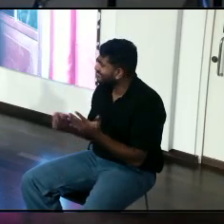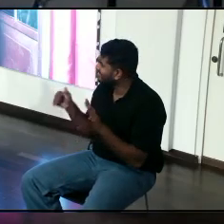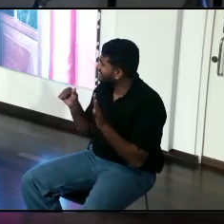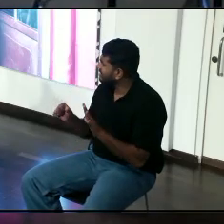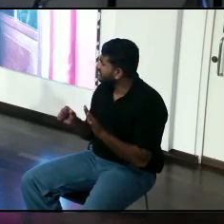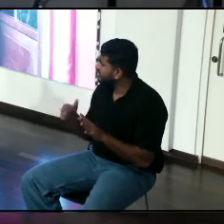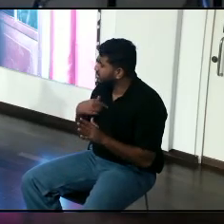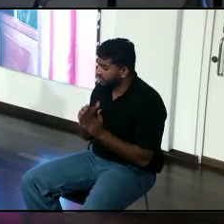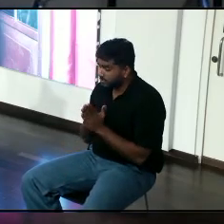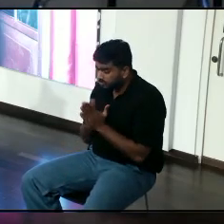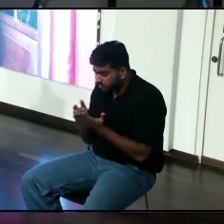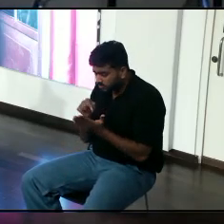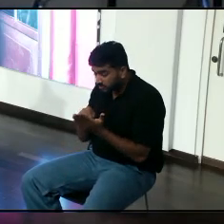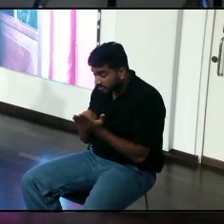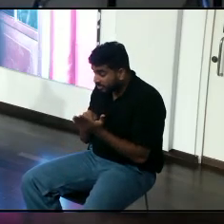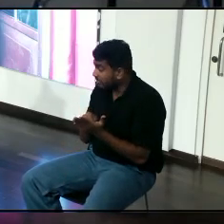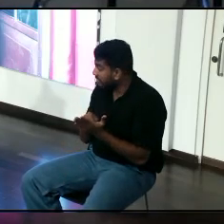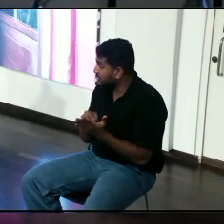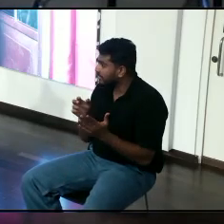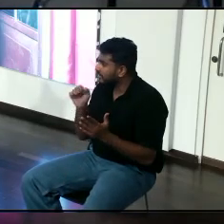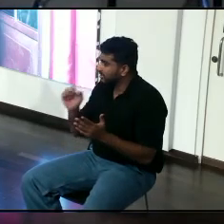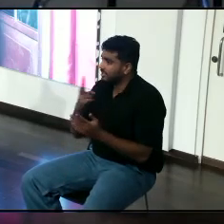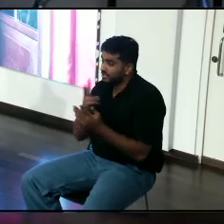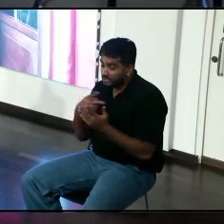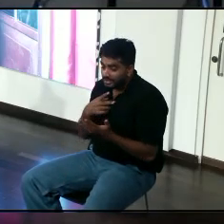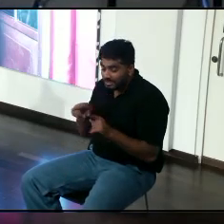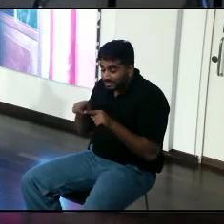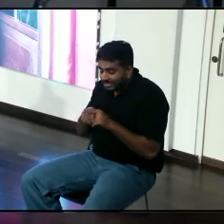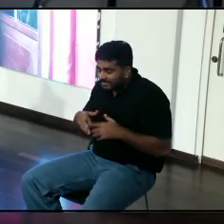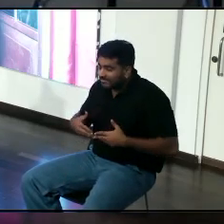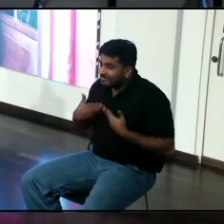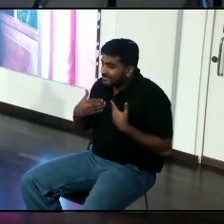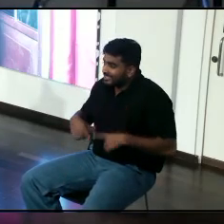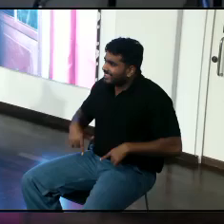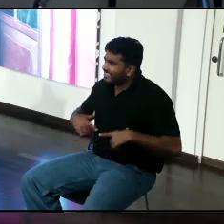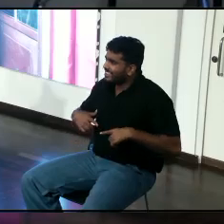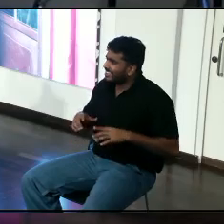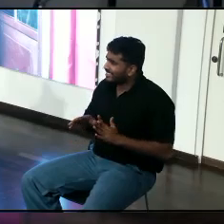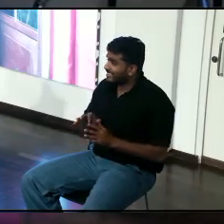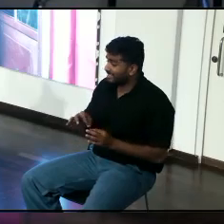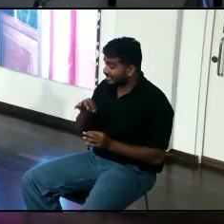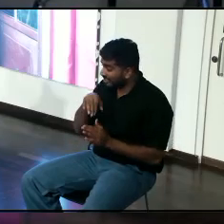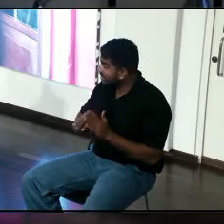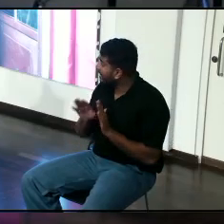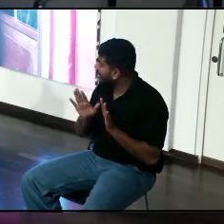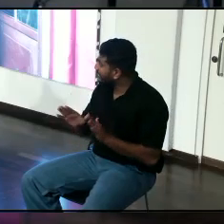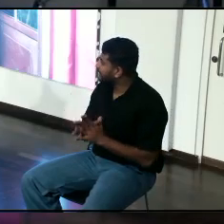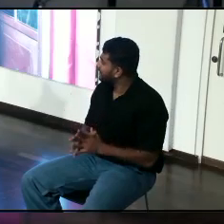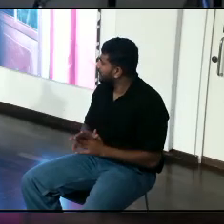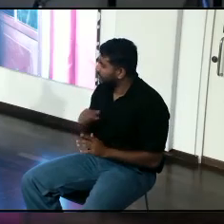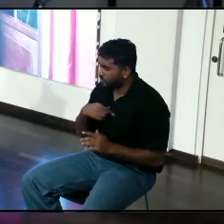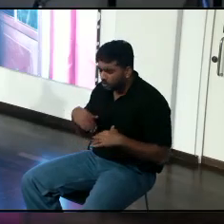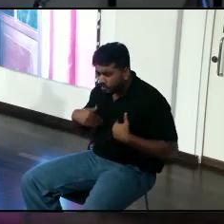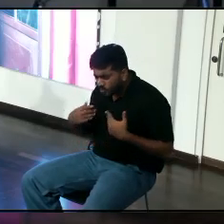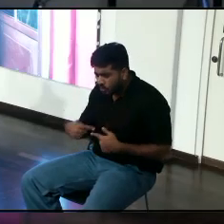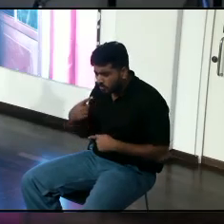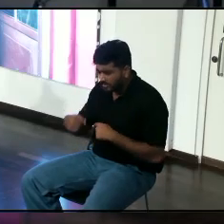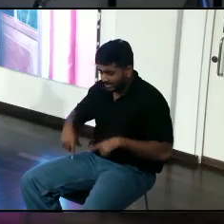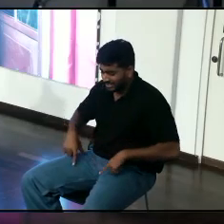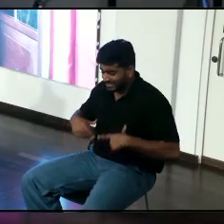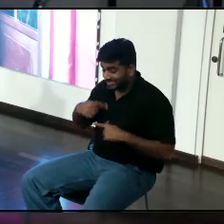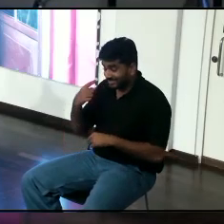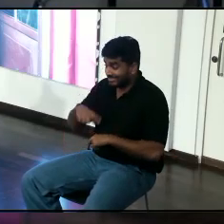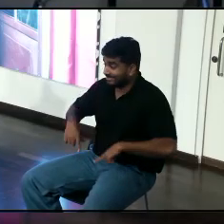my book, I feature homes that are living and breathing, on which the ordinary humdrum moments of daily life continue to play